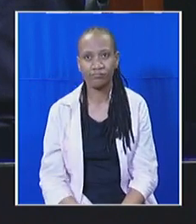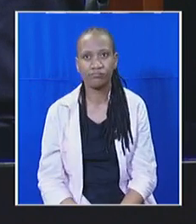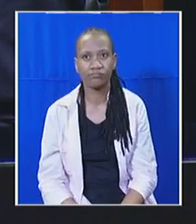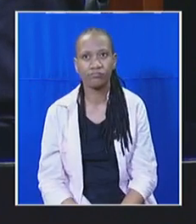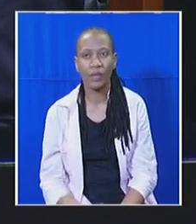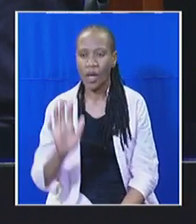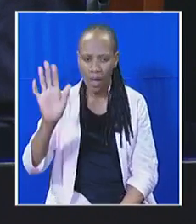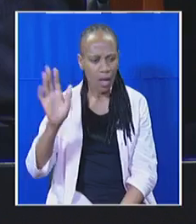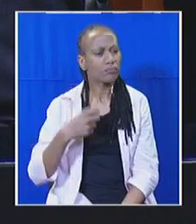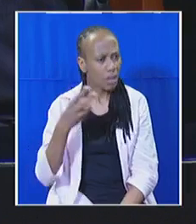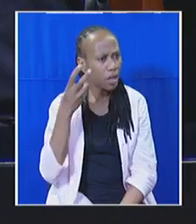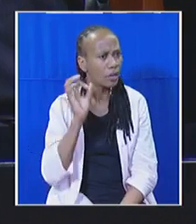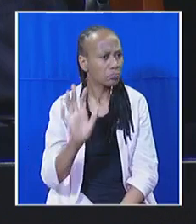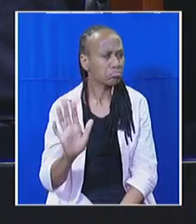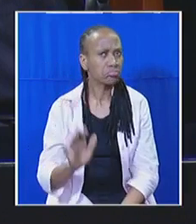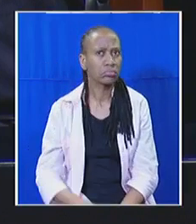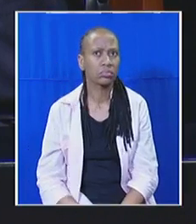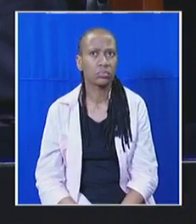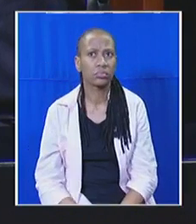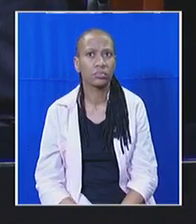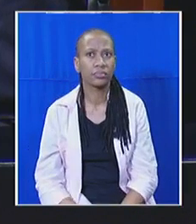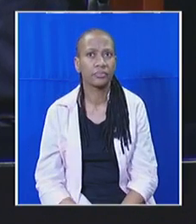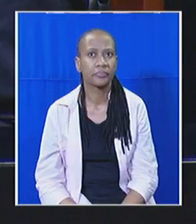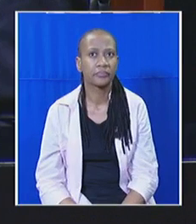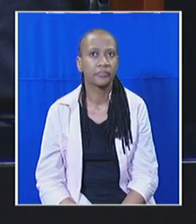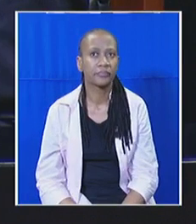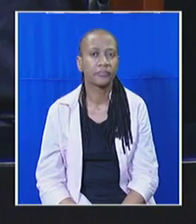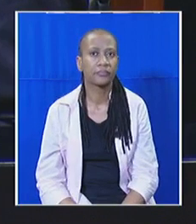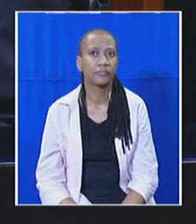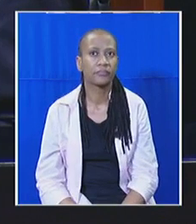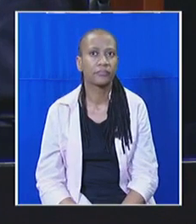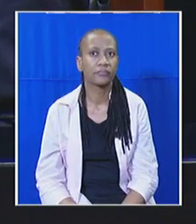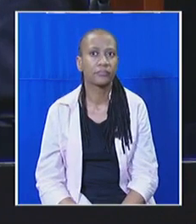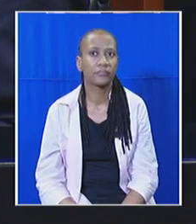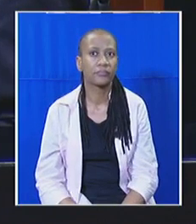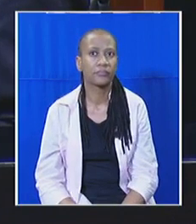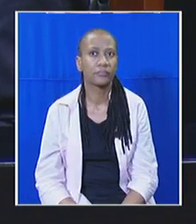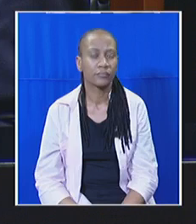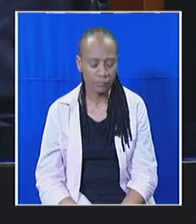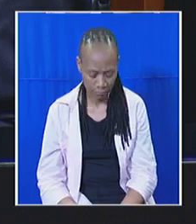didn't hear it. I want him to repeat. Thank you.